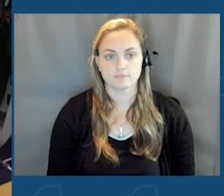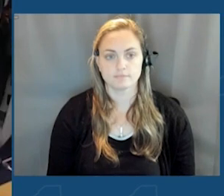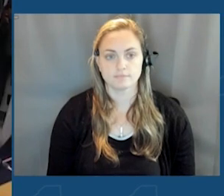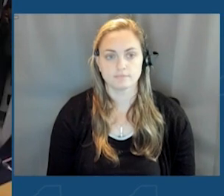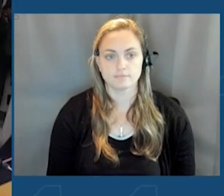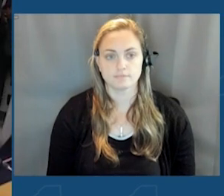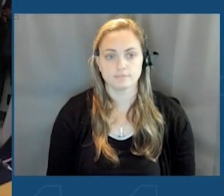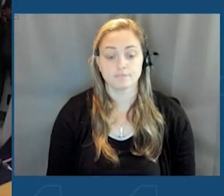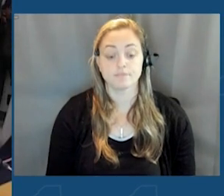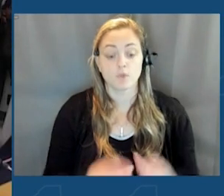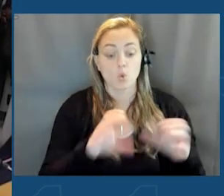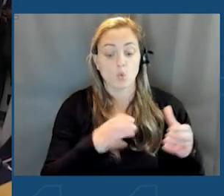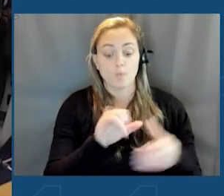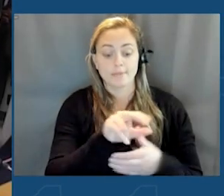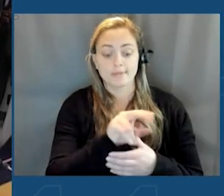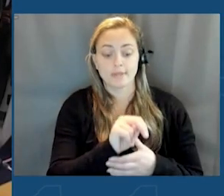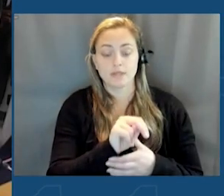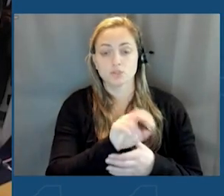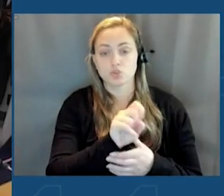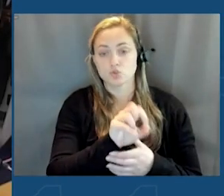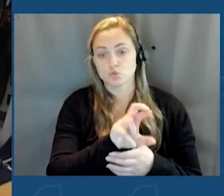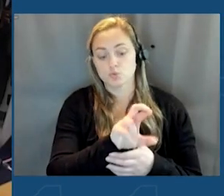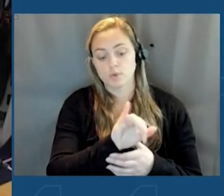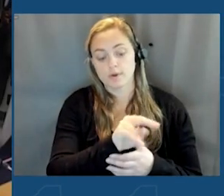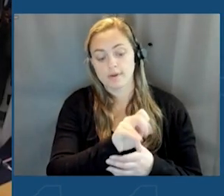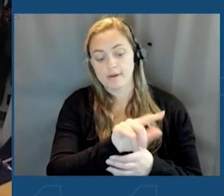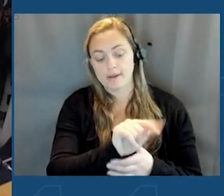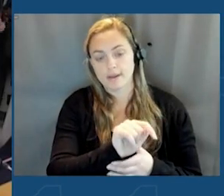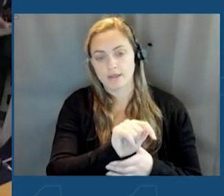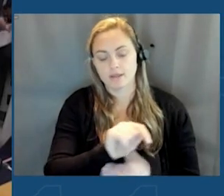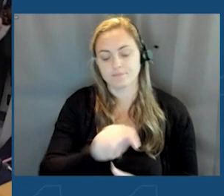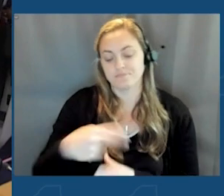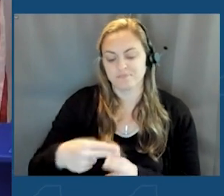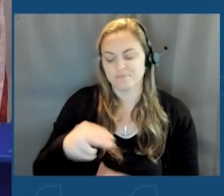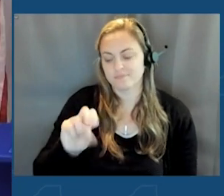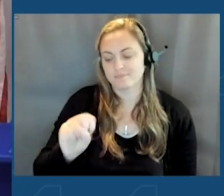Group Station Superintendent, Shante Adams.